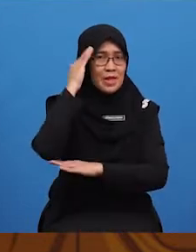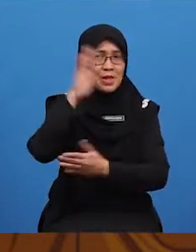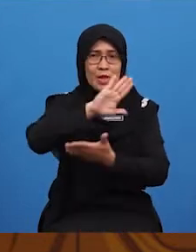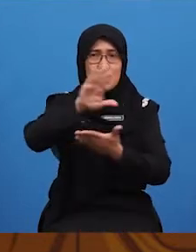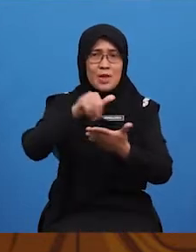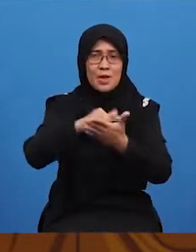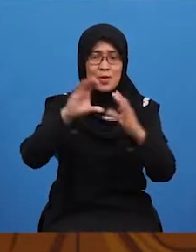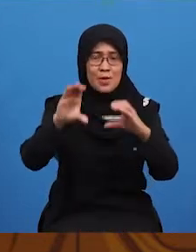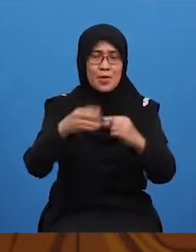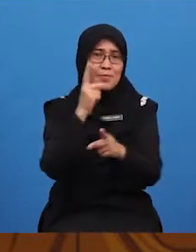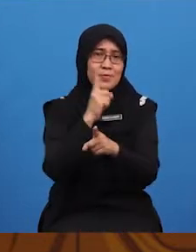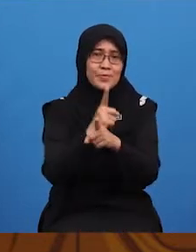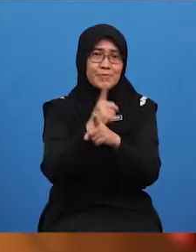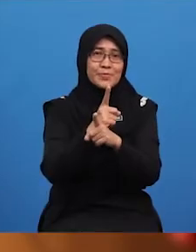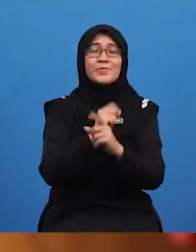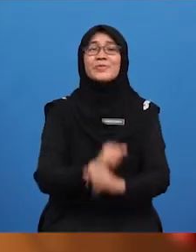doing great there.